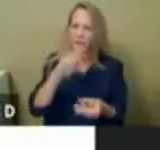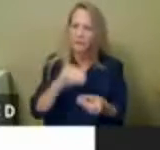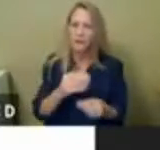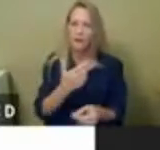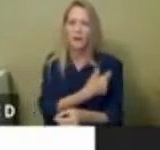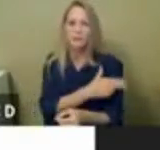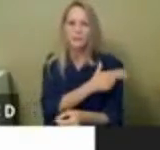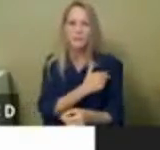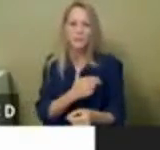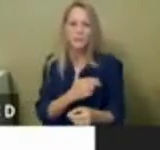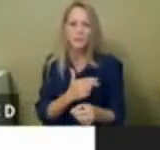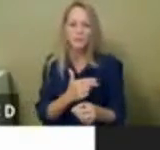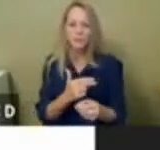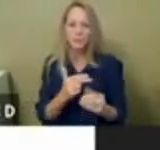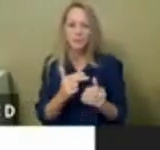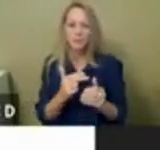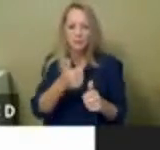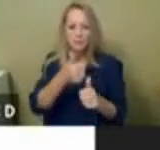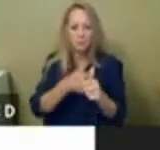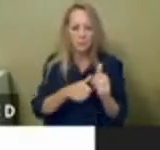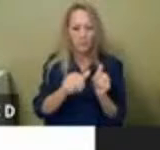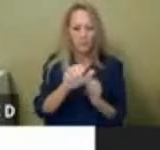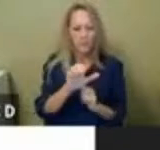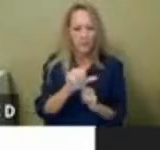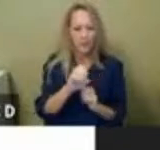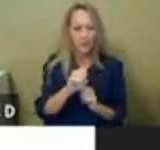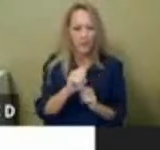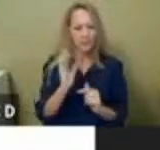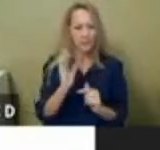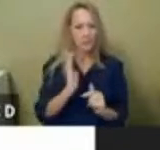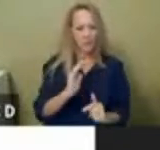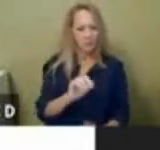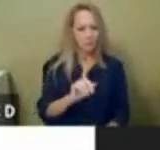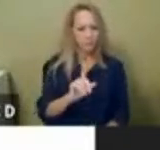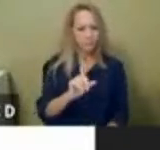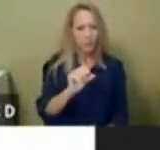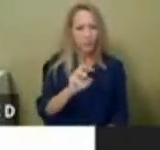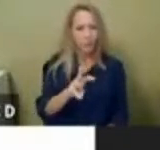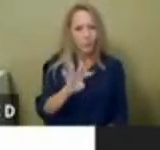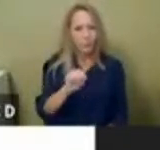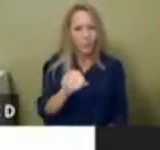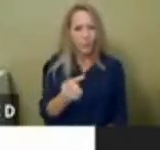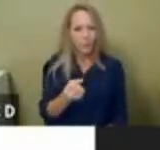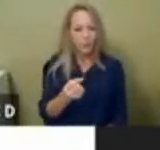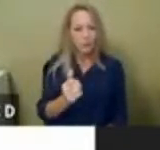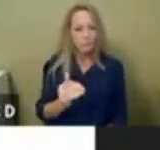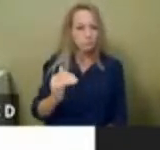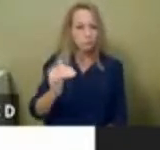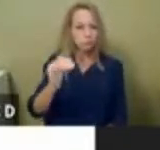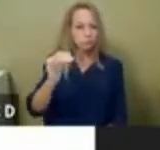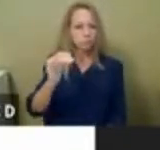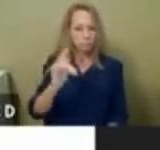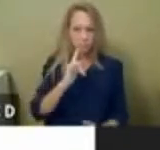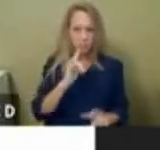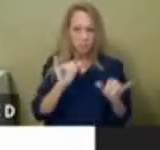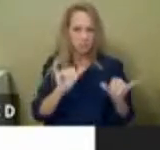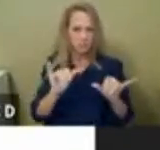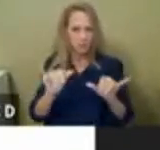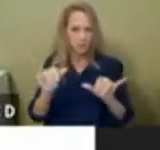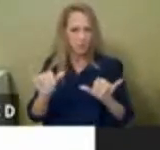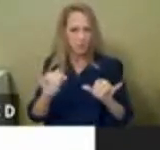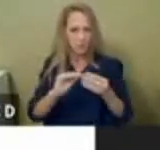per case? We were in the low 40s, went to the high 30s. Is that holding at about the same level?